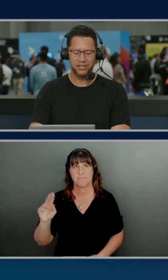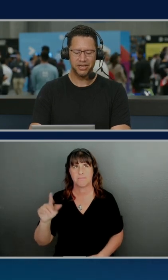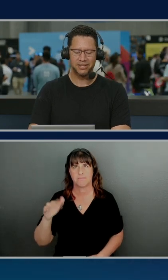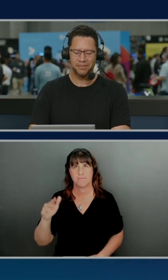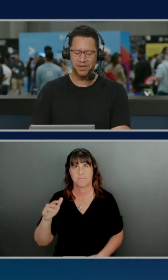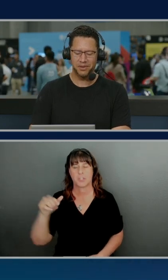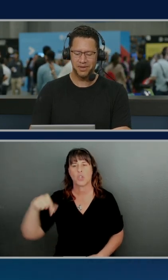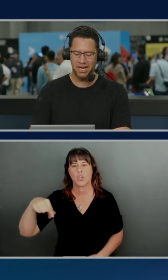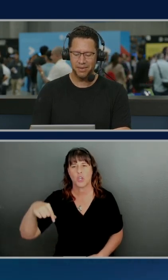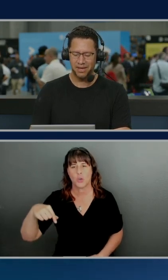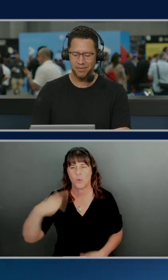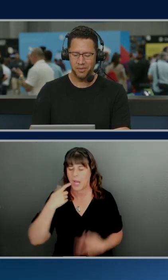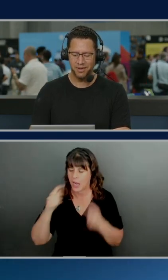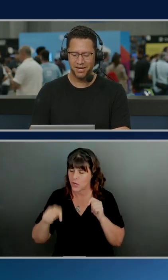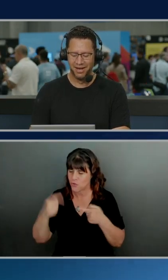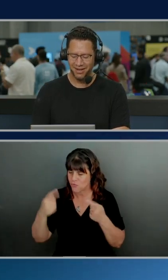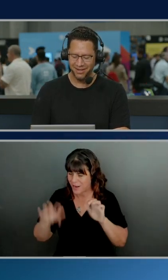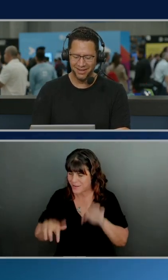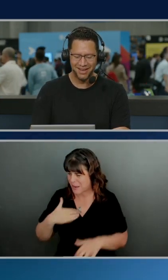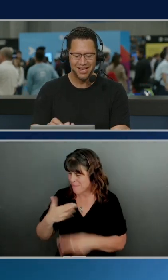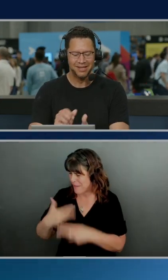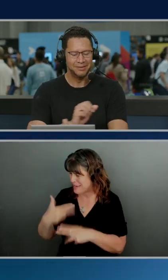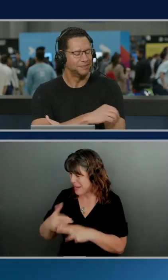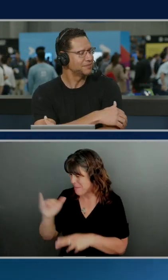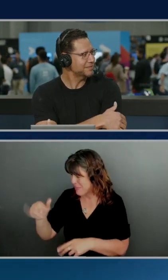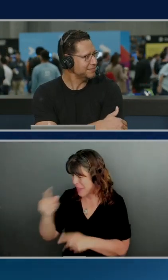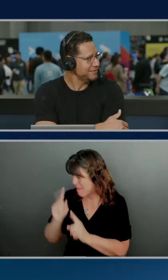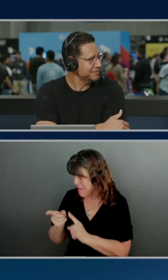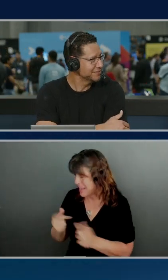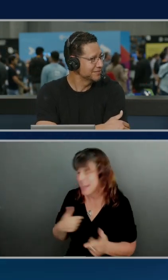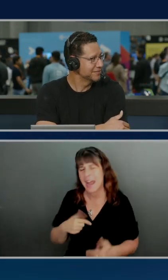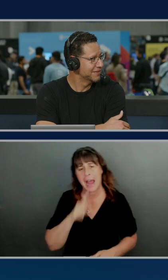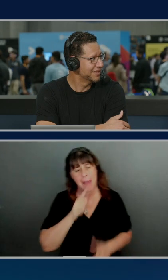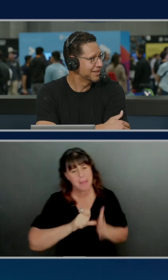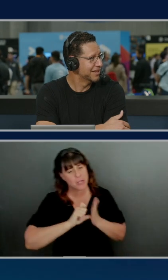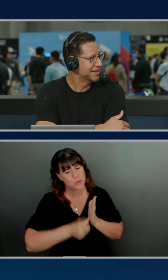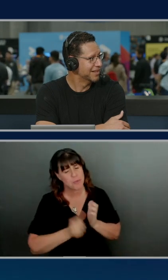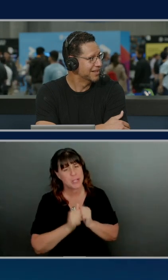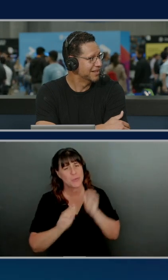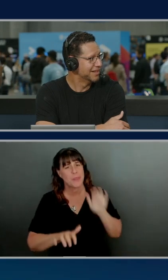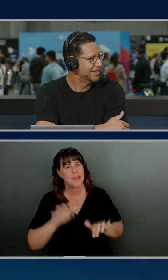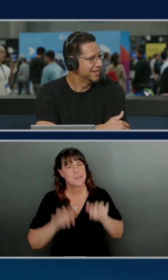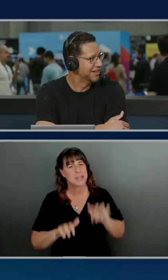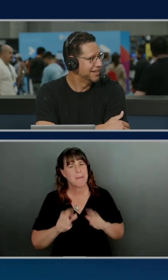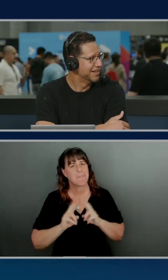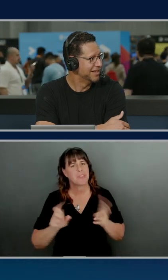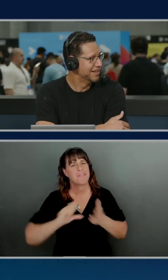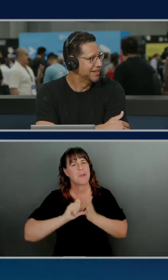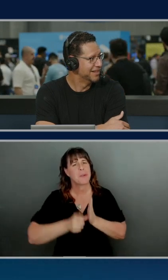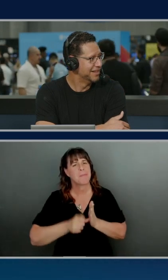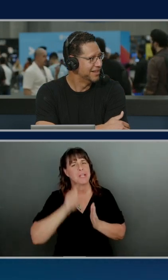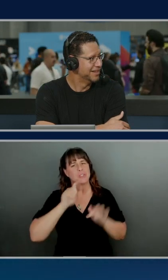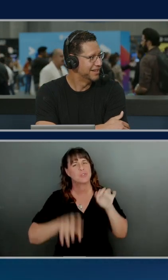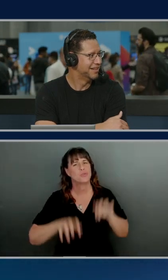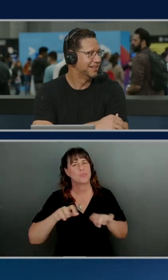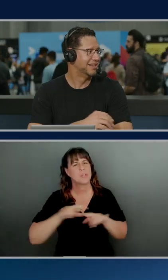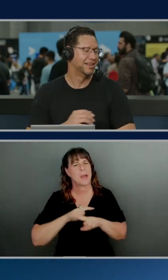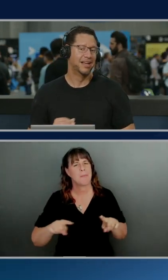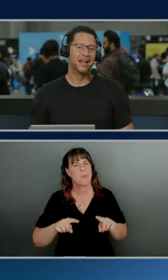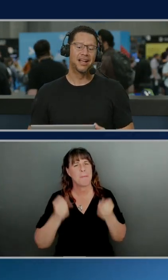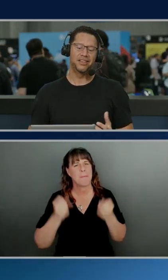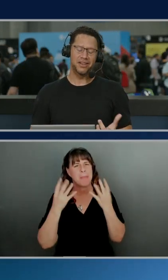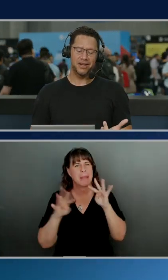Q. I just tried typing my own name at that moment. Yeah. I'm actually impressed with this typing. It's very impressive to type with thousands of eyeballs